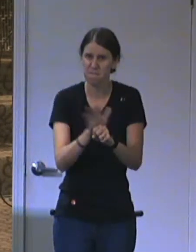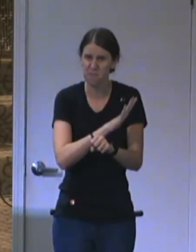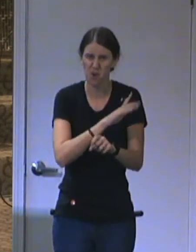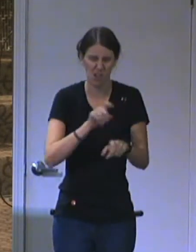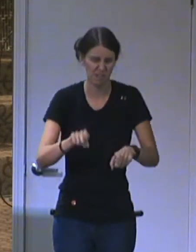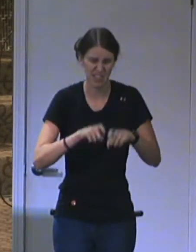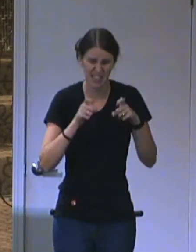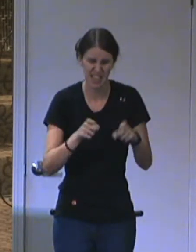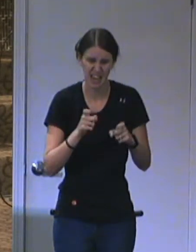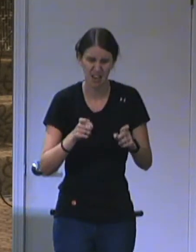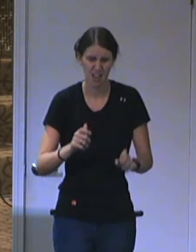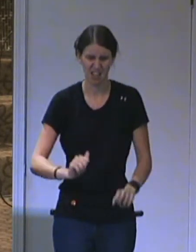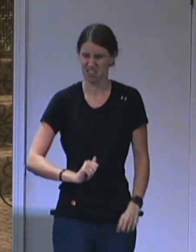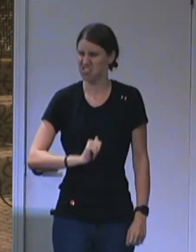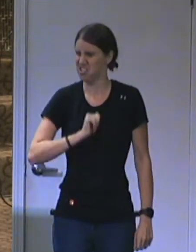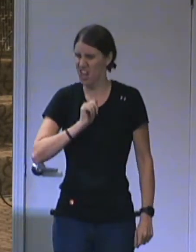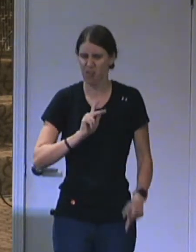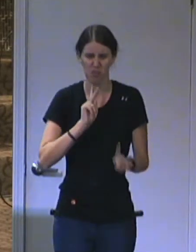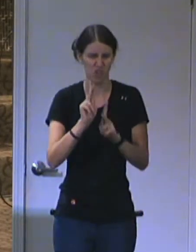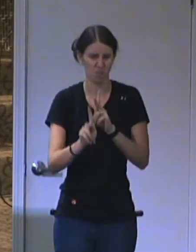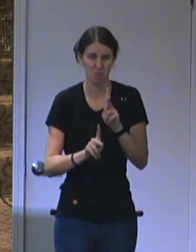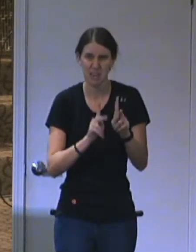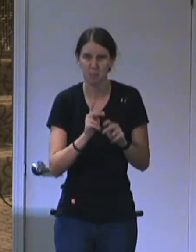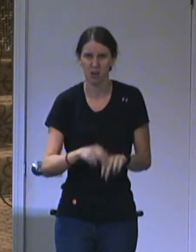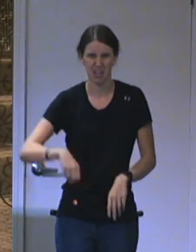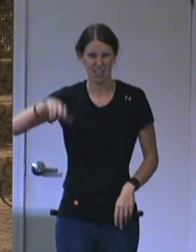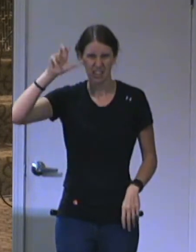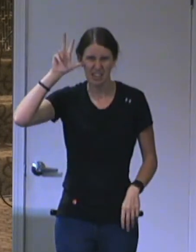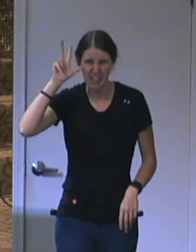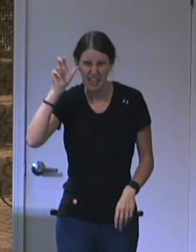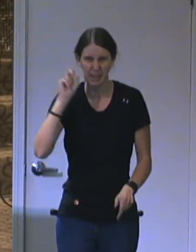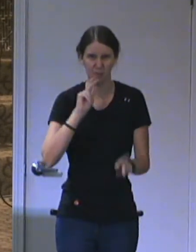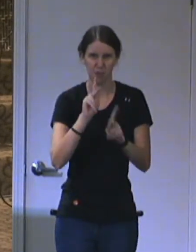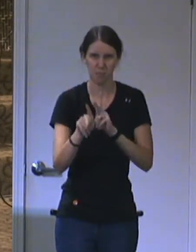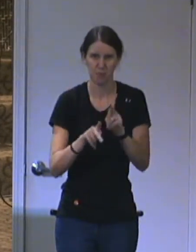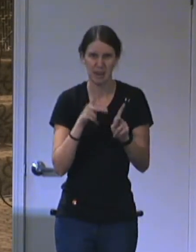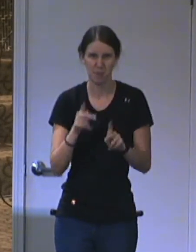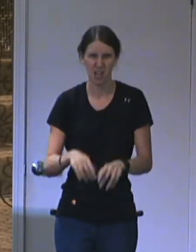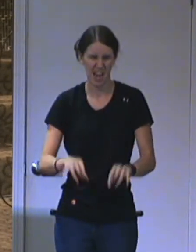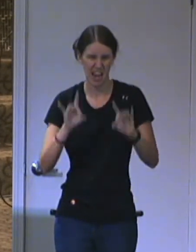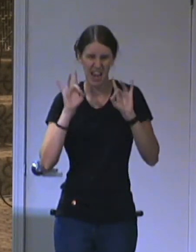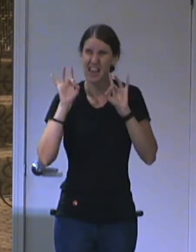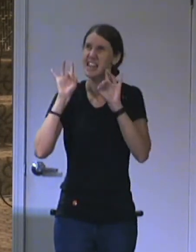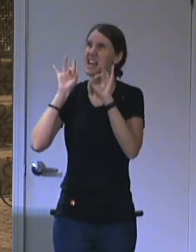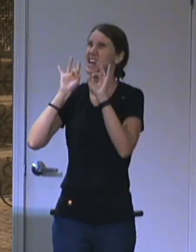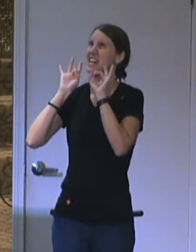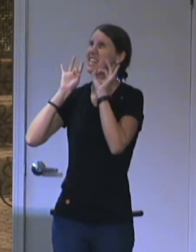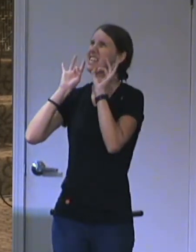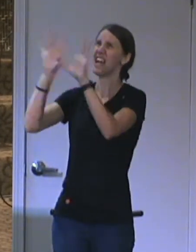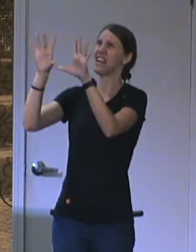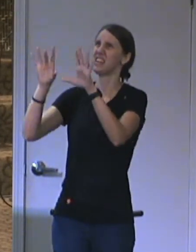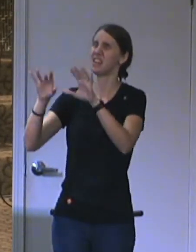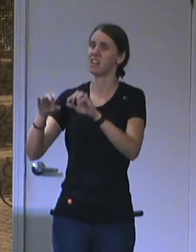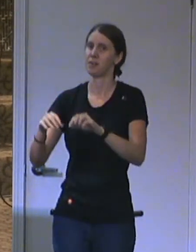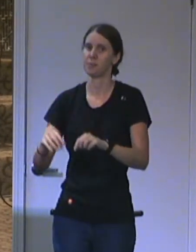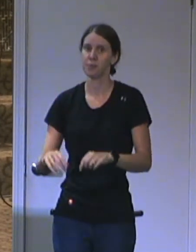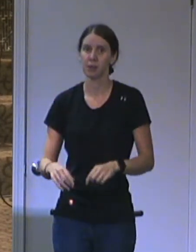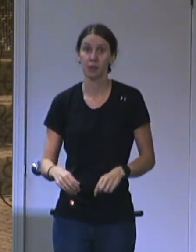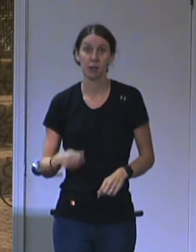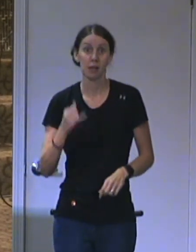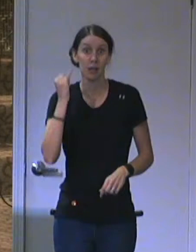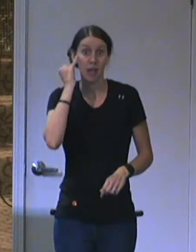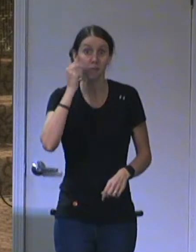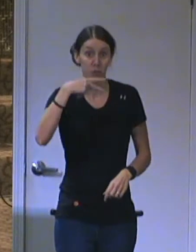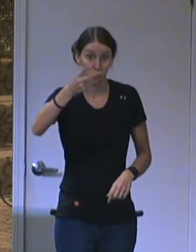people, selfish people, people who are being blinded by the devil himself and hating God, the more I look like